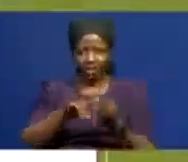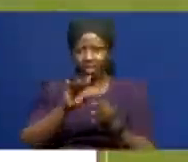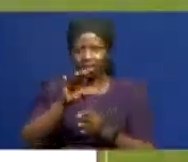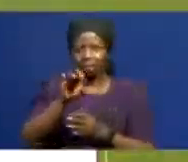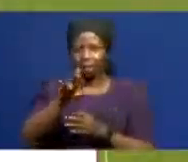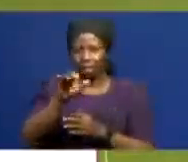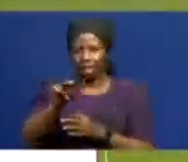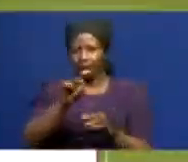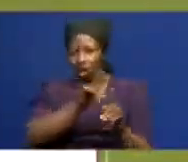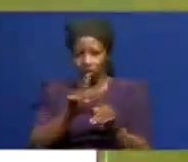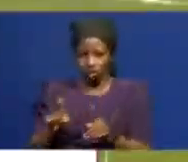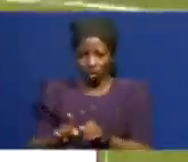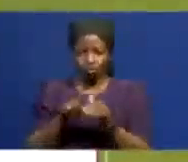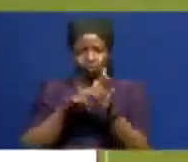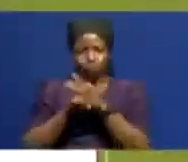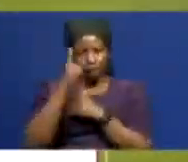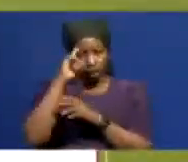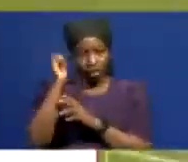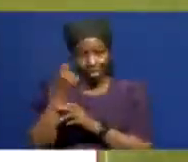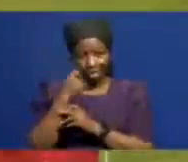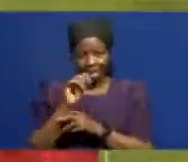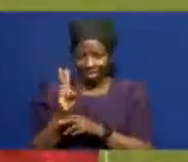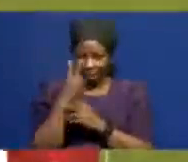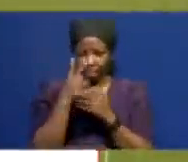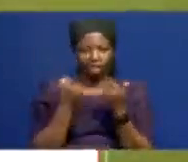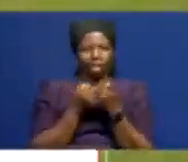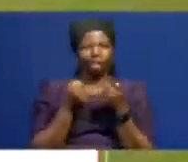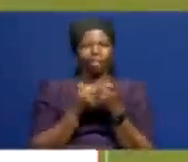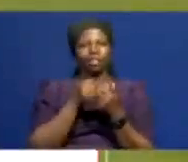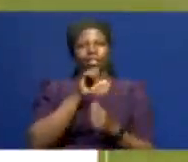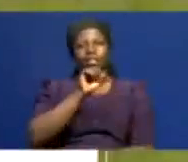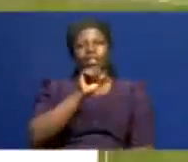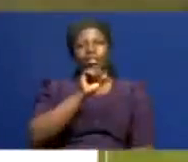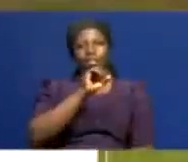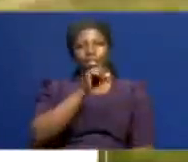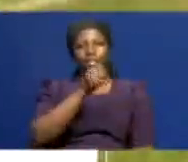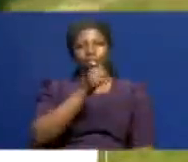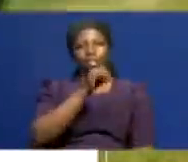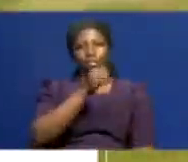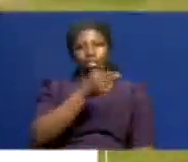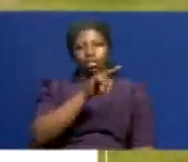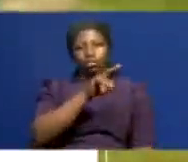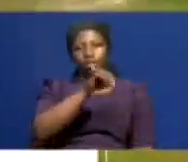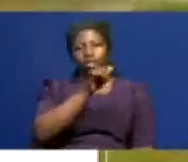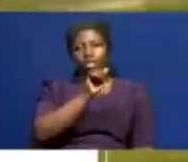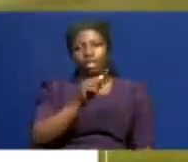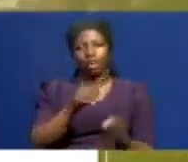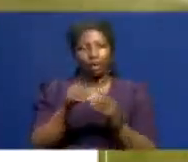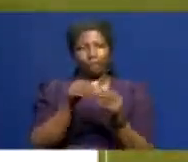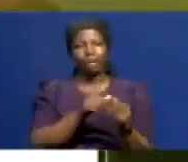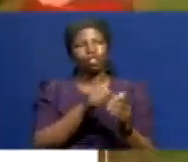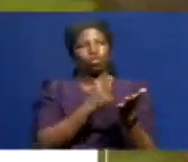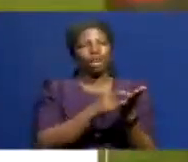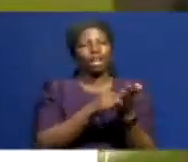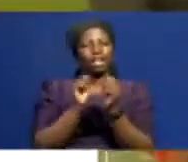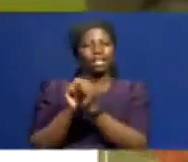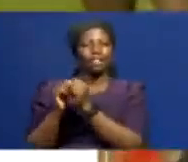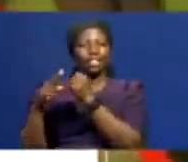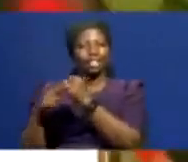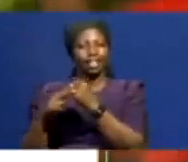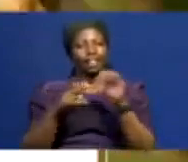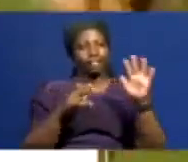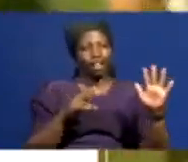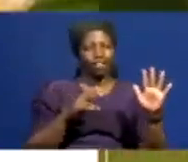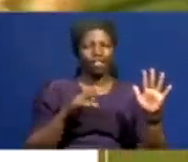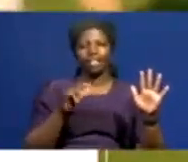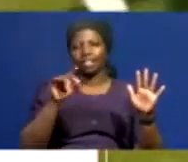for Kenya. In their second match, Shujaa beat rivals Uganda 17-5 before thrashing Tropics 33-5 in